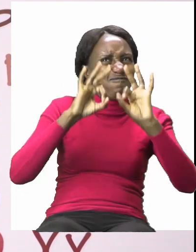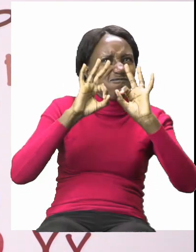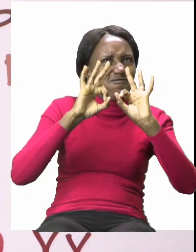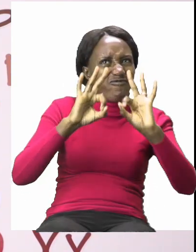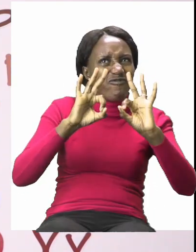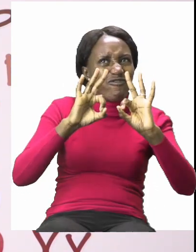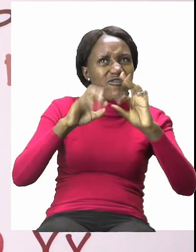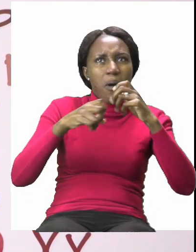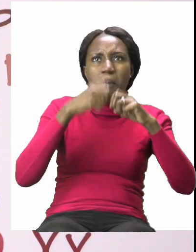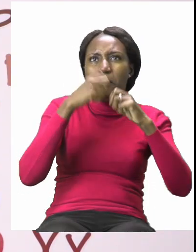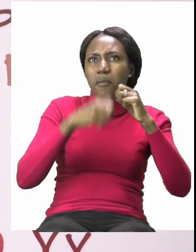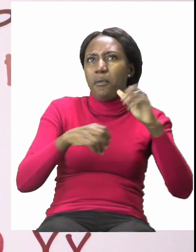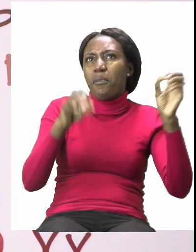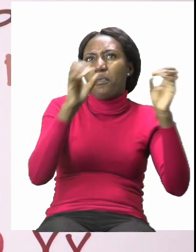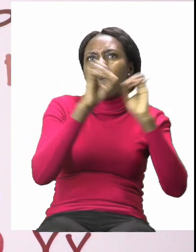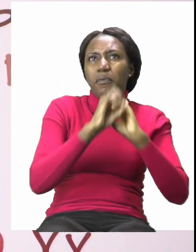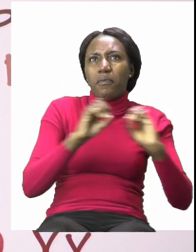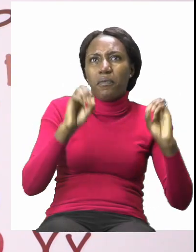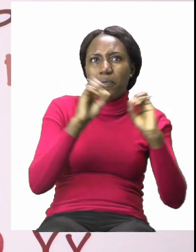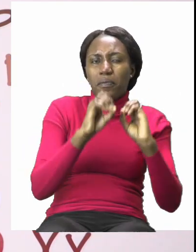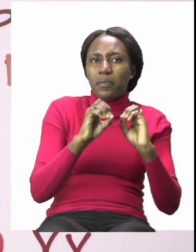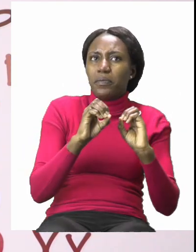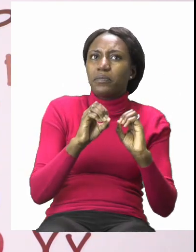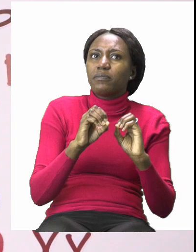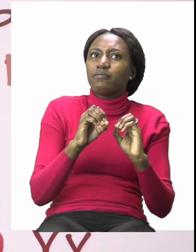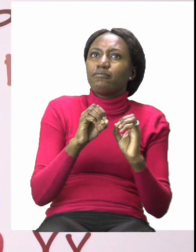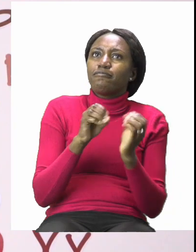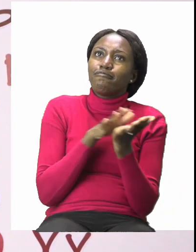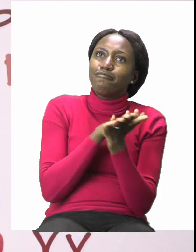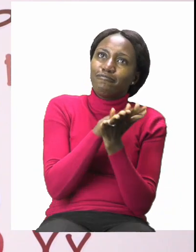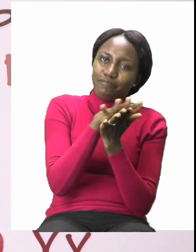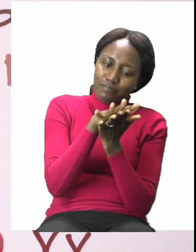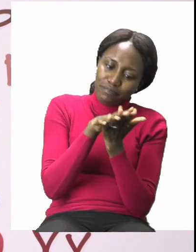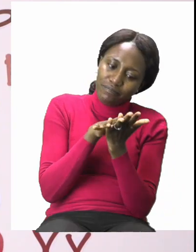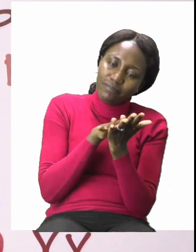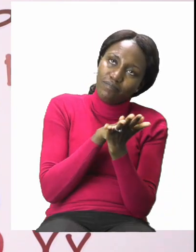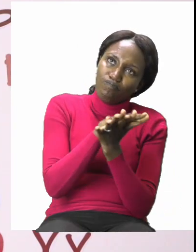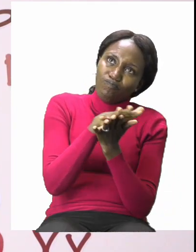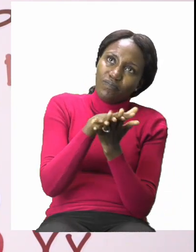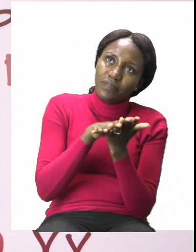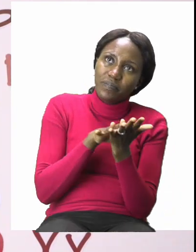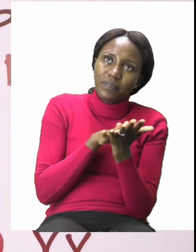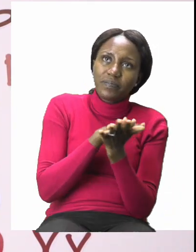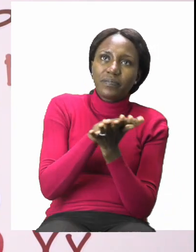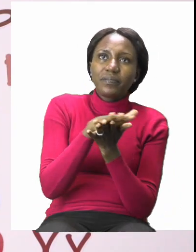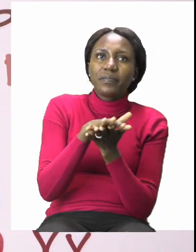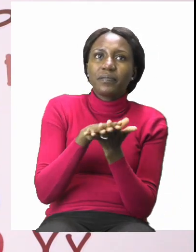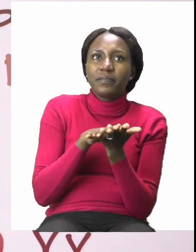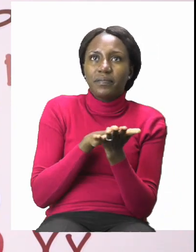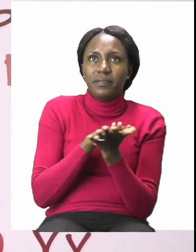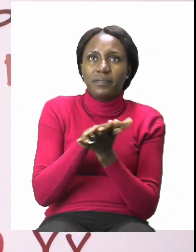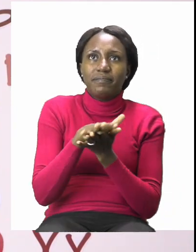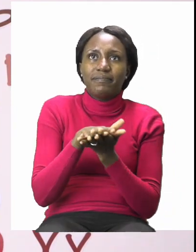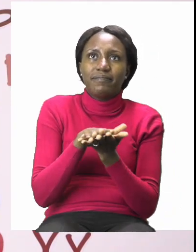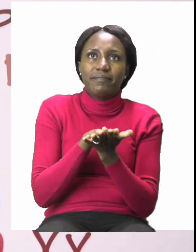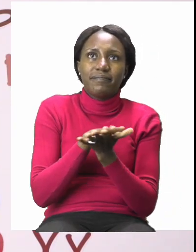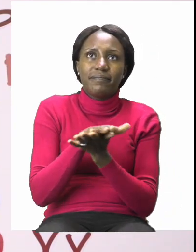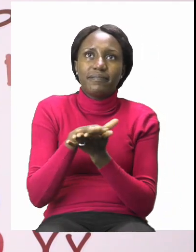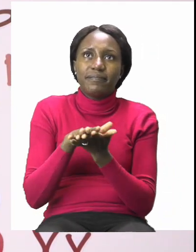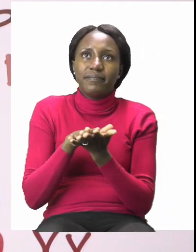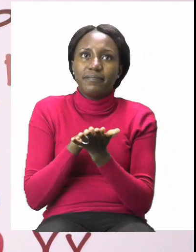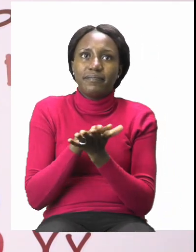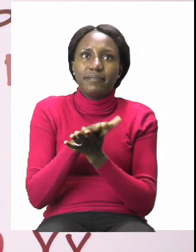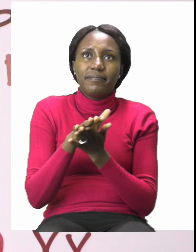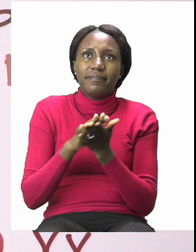let us take our sanitizer. We start by rubbing inside, very good,